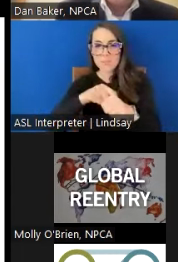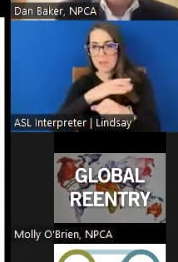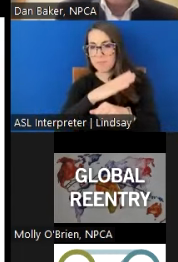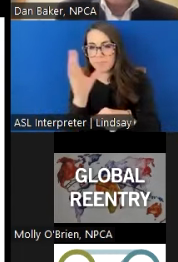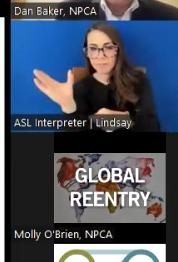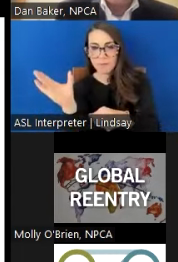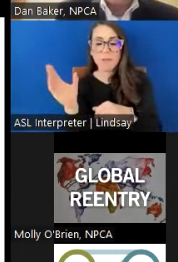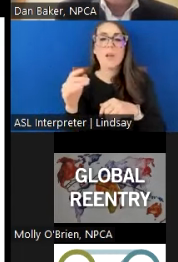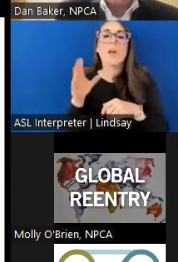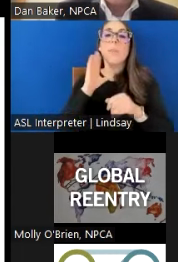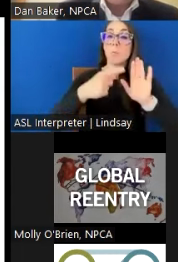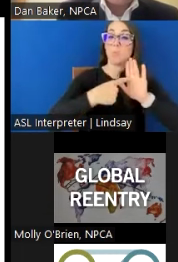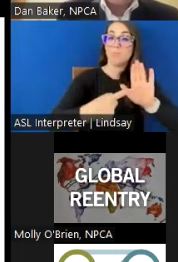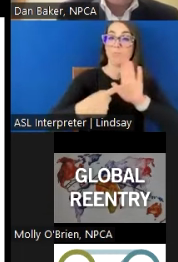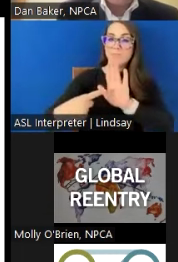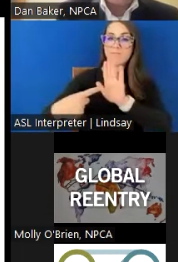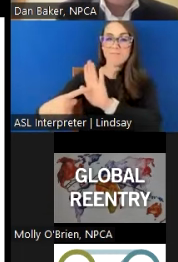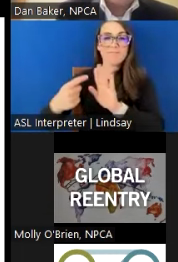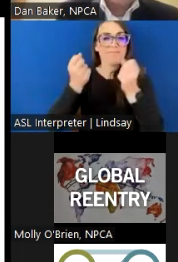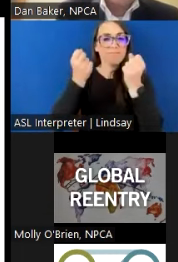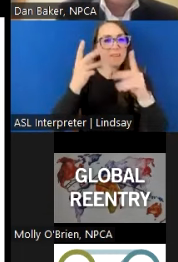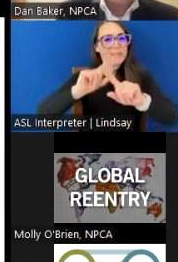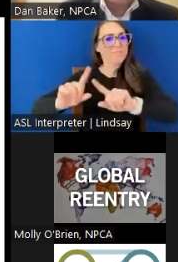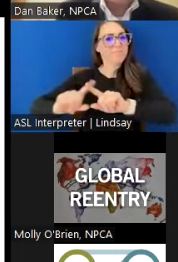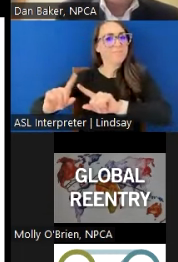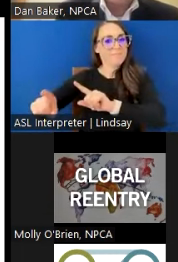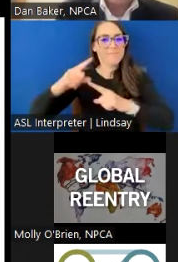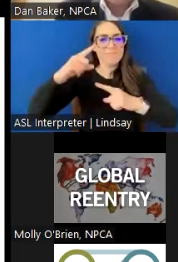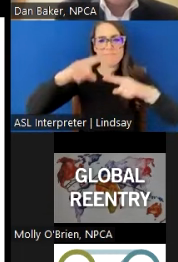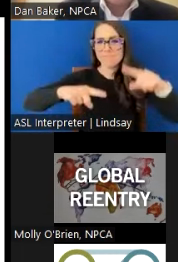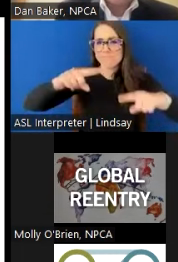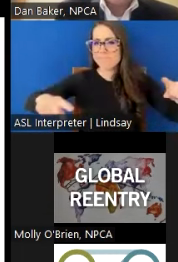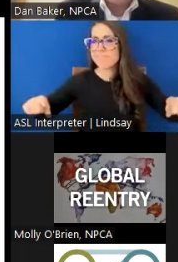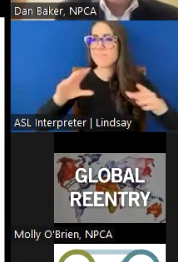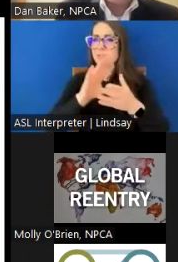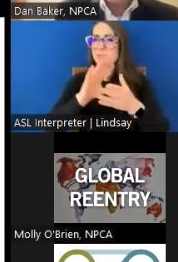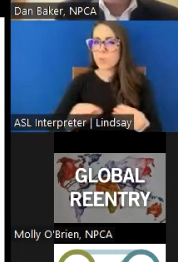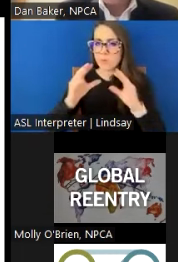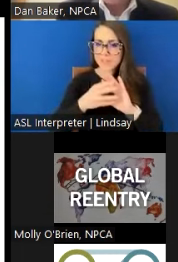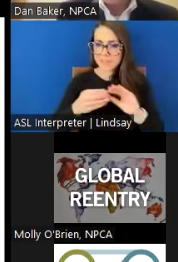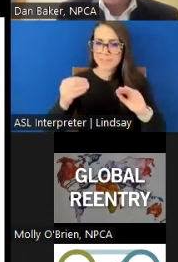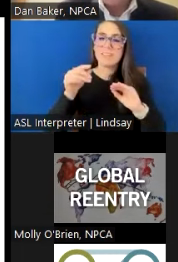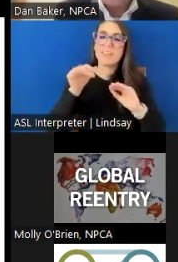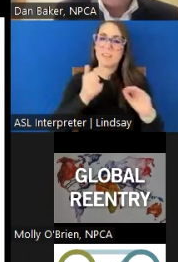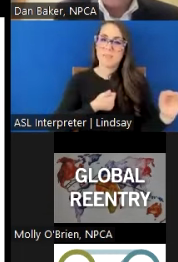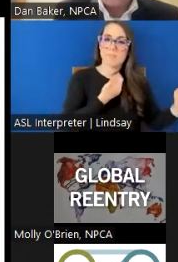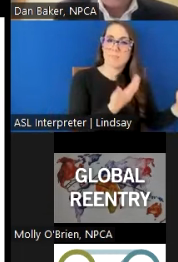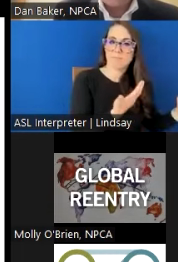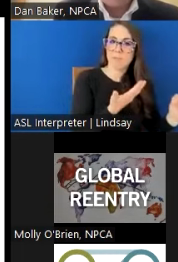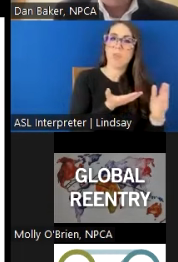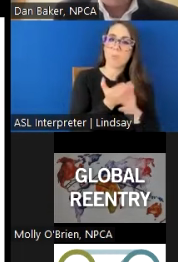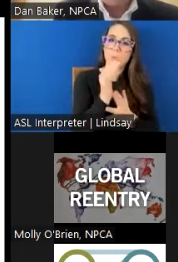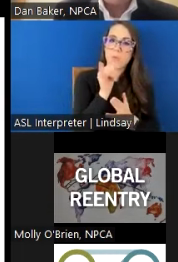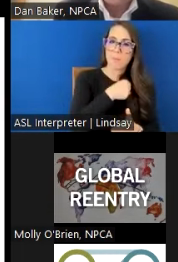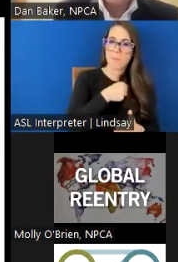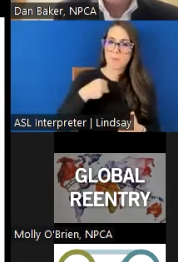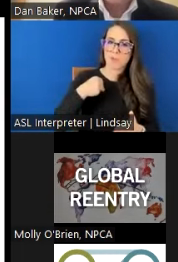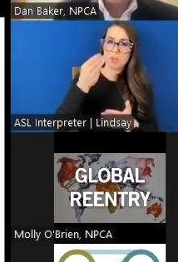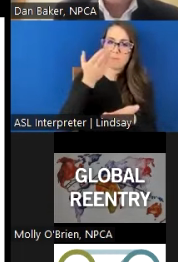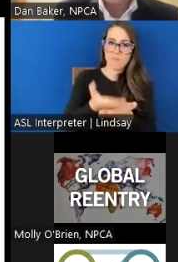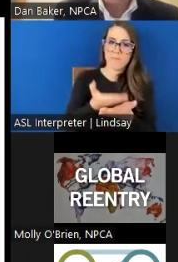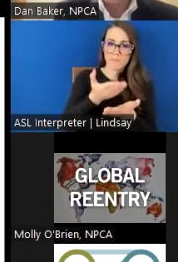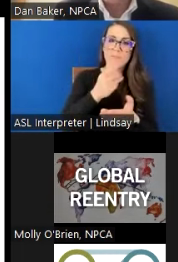the stories that have been given to the membership verification process. So it helps us by being